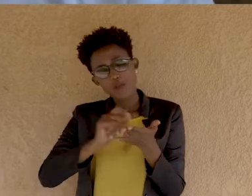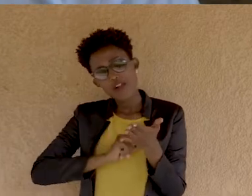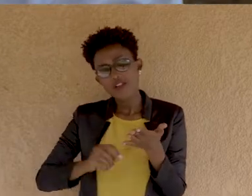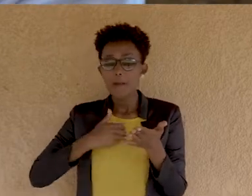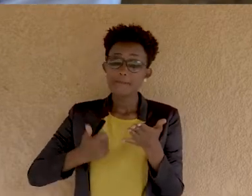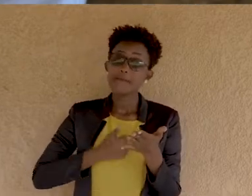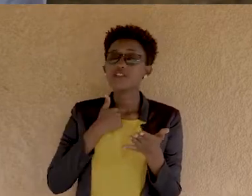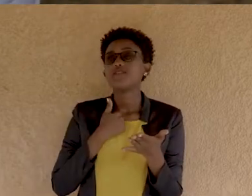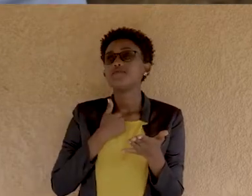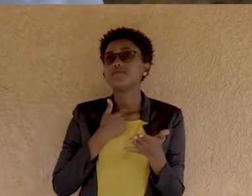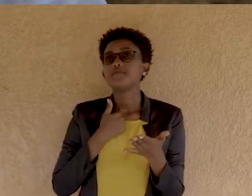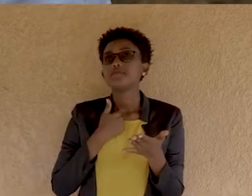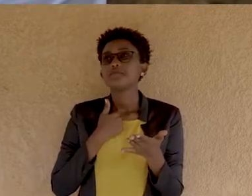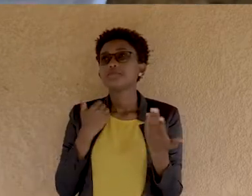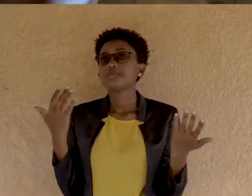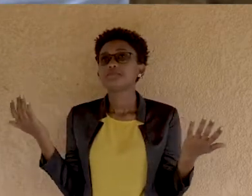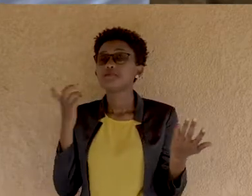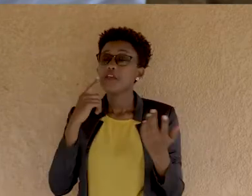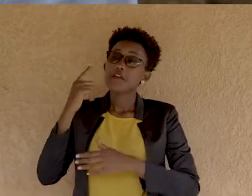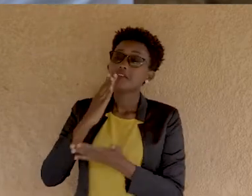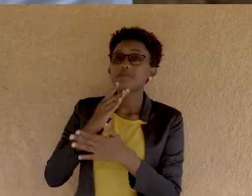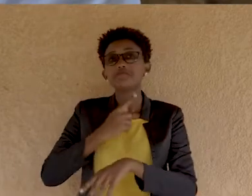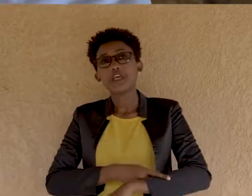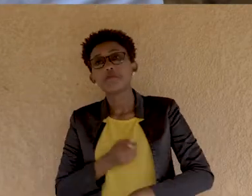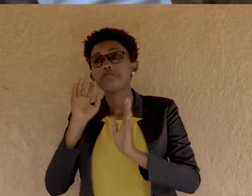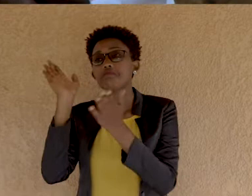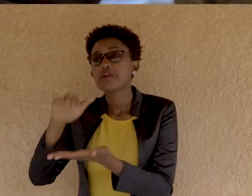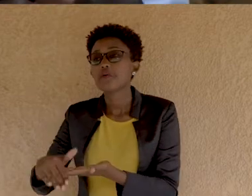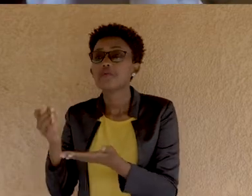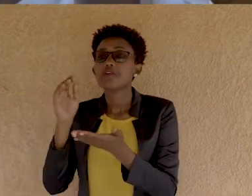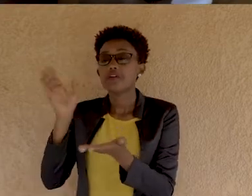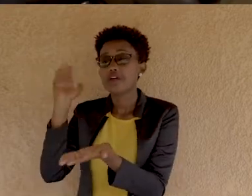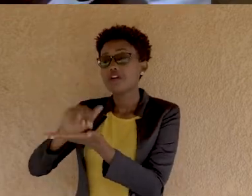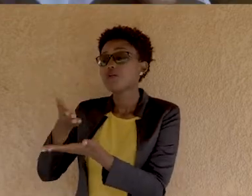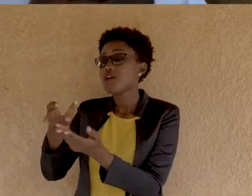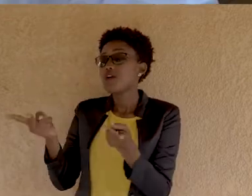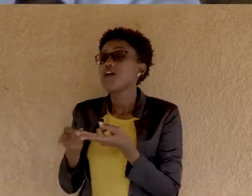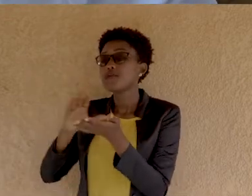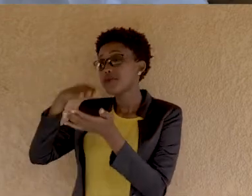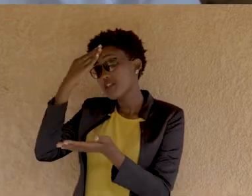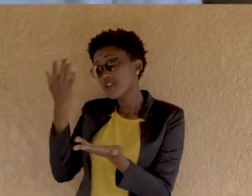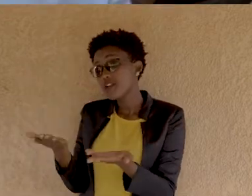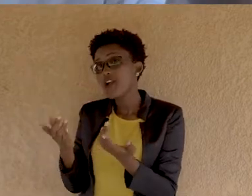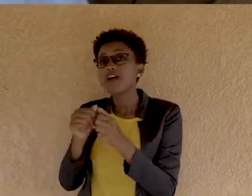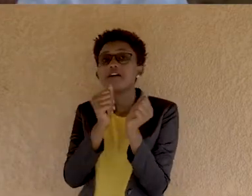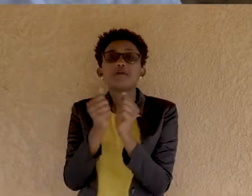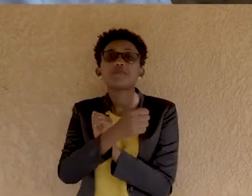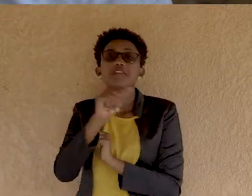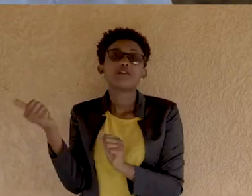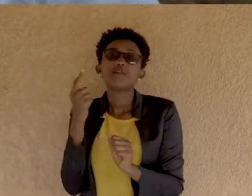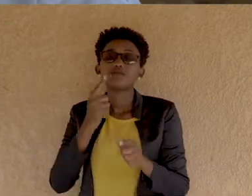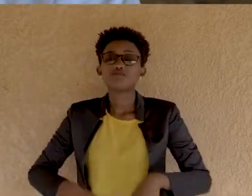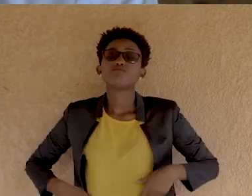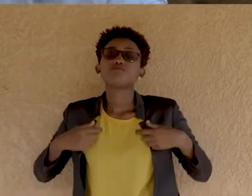I had learned in it. Umunsi wo kwiga nkongera ngaruka nkiga, umunsi wanjye kwiga nkongera nkataha, nabo twabanaga